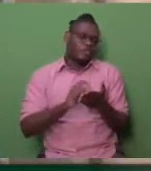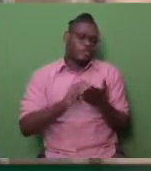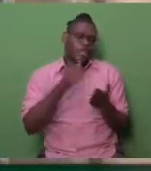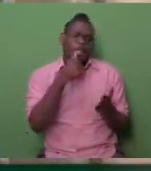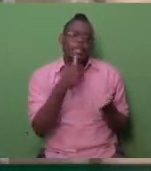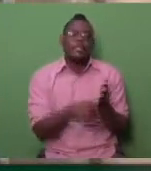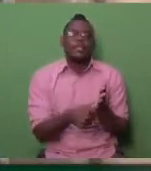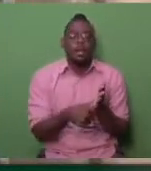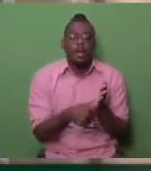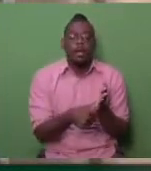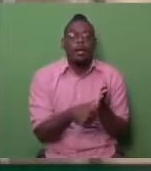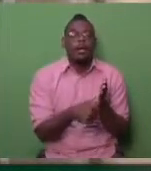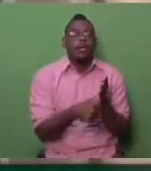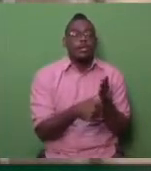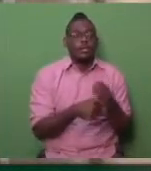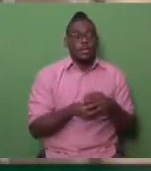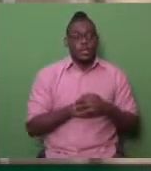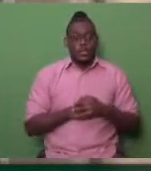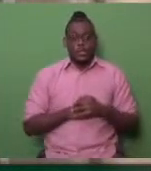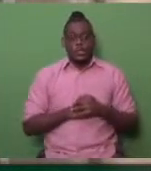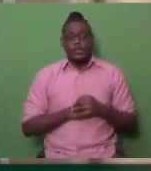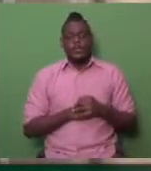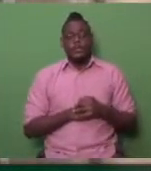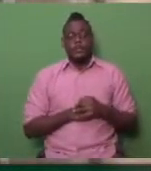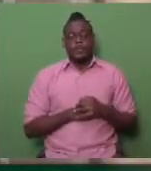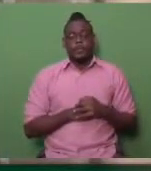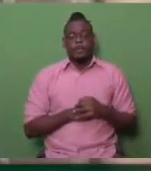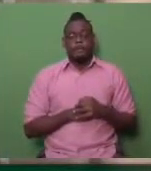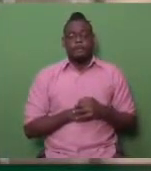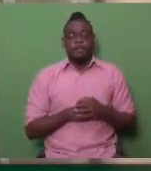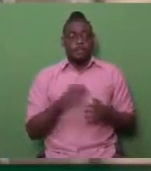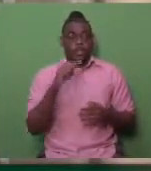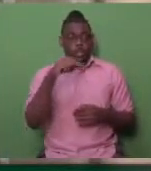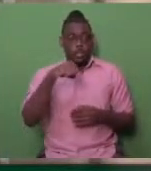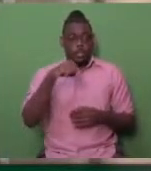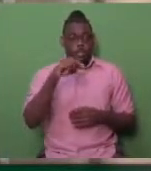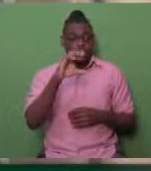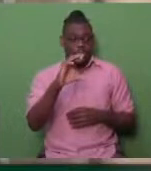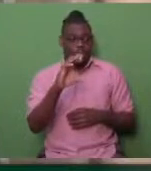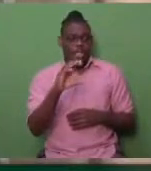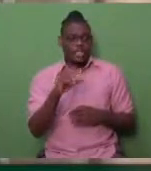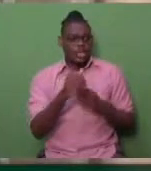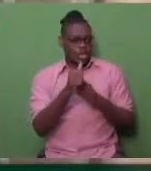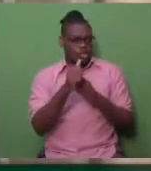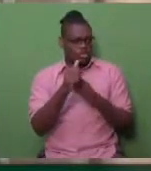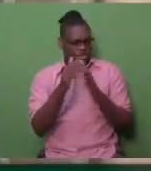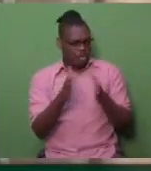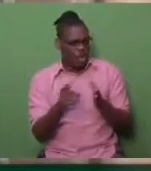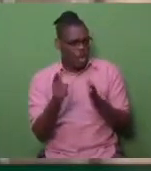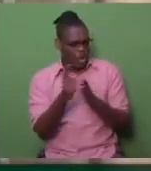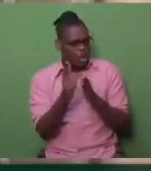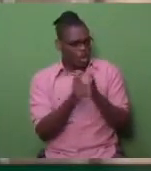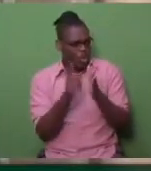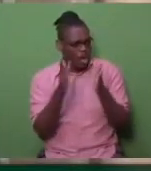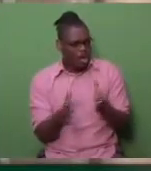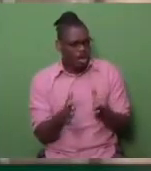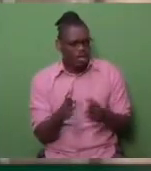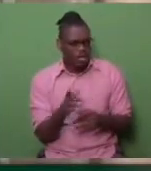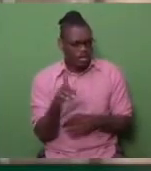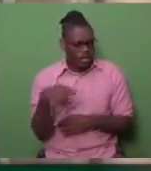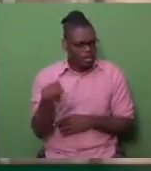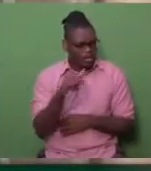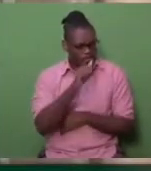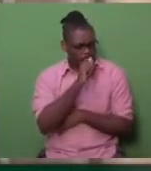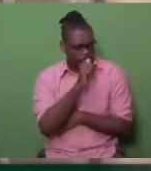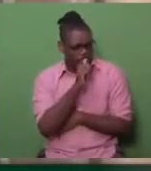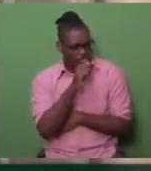MP, Attorney General for England and Wales, with respect to a British citizen involved in a secret agreement with a high